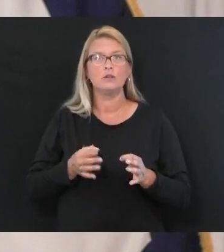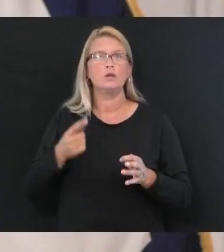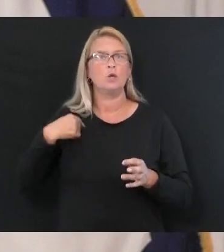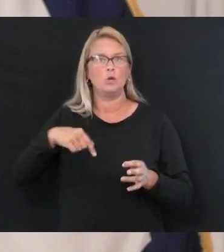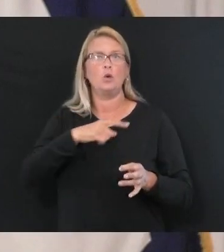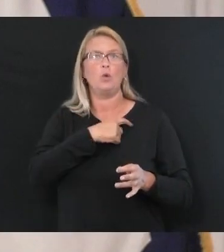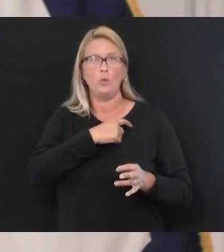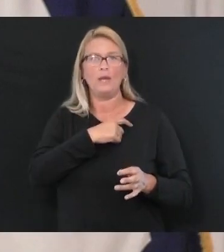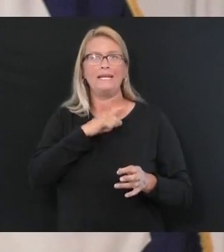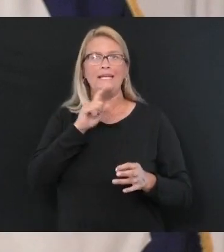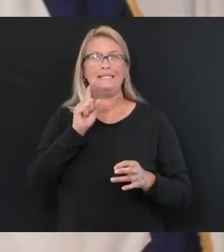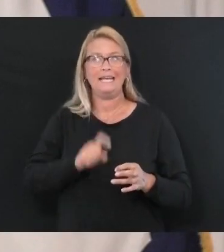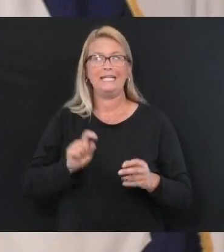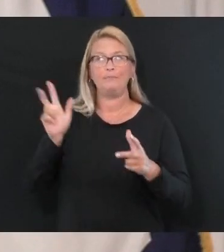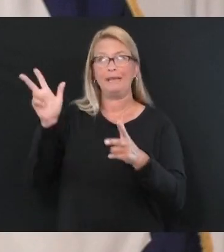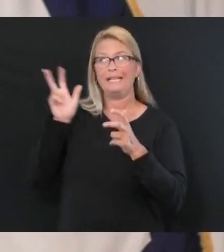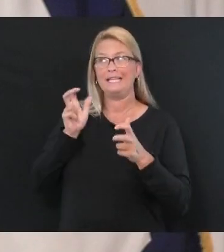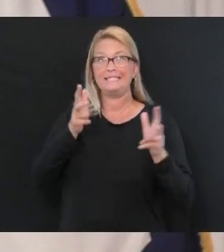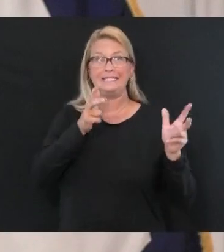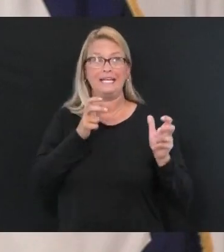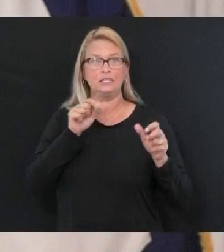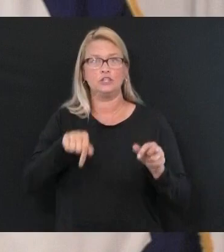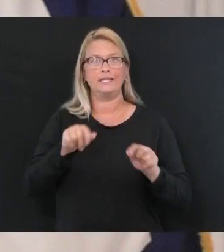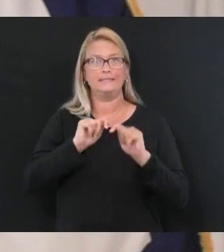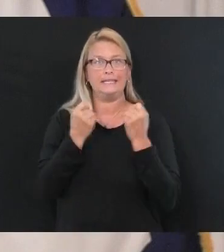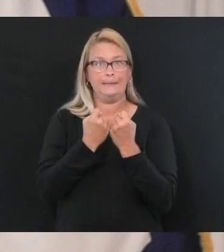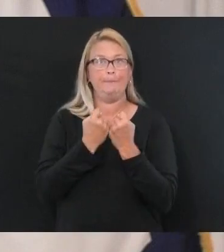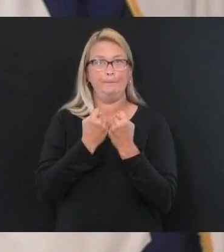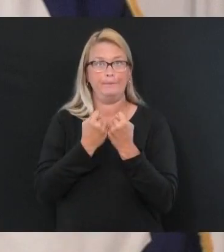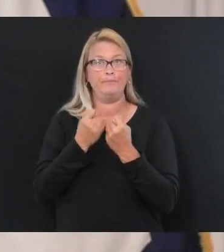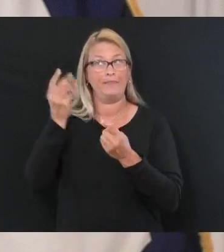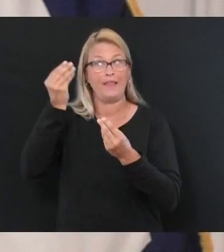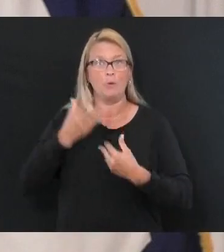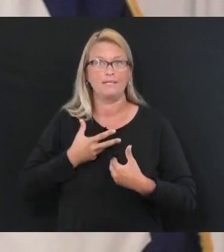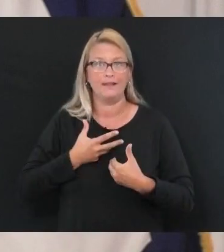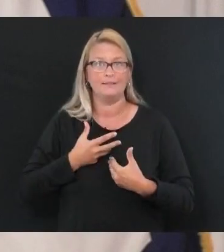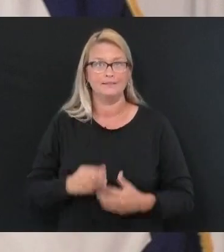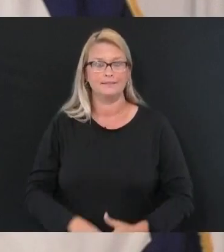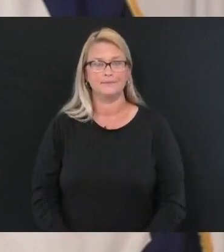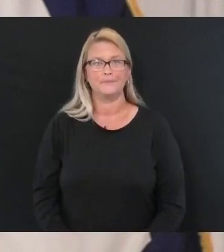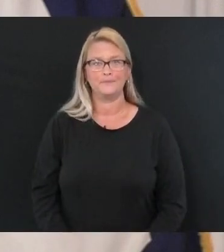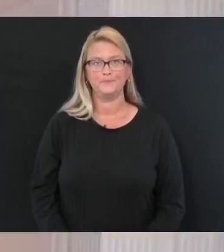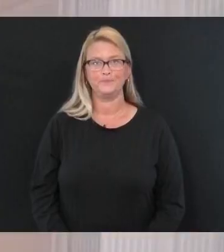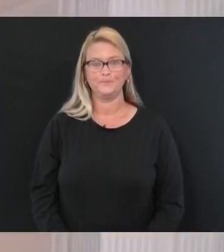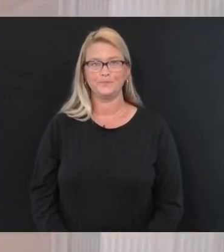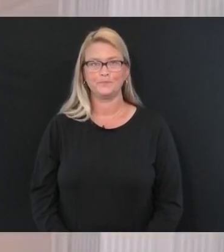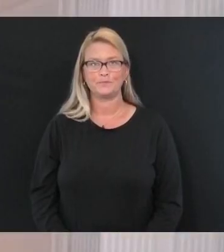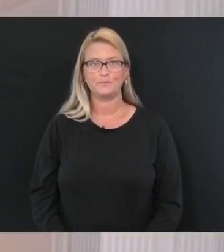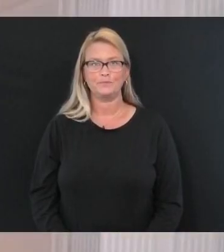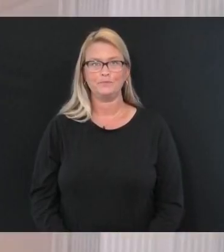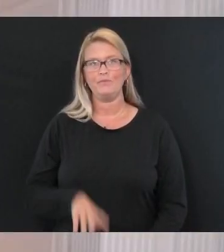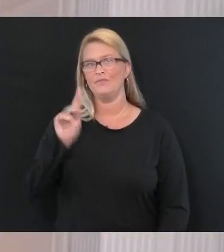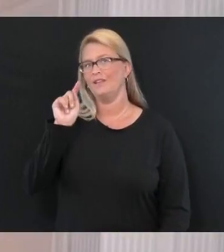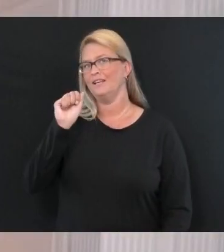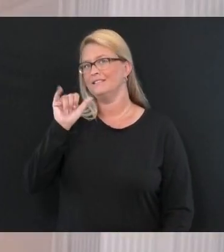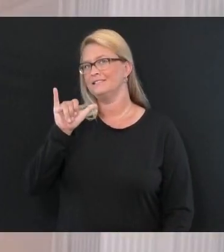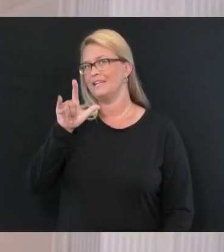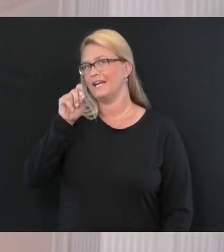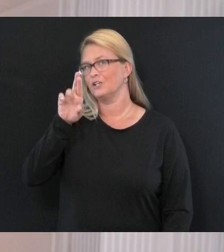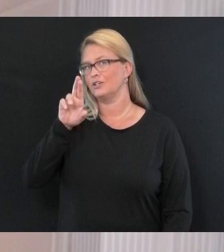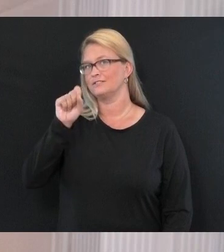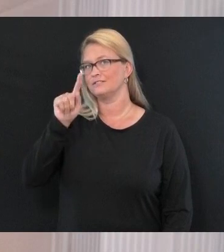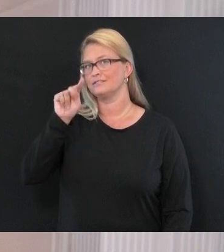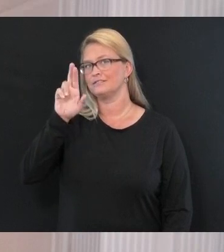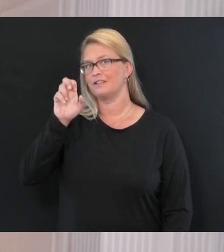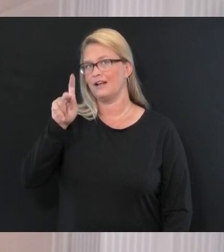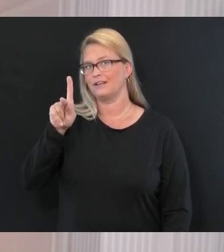better absolutely be listening to these experts to be able to tell us. All right, thank you, Mark. Next, we'll go to Taylor Stuck with the